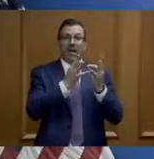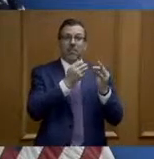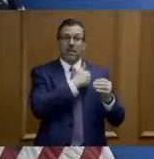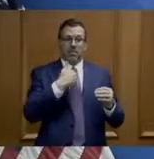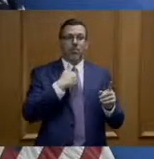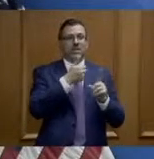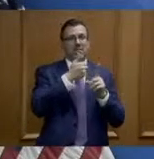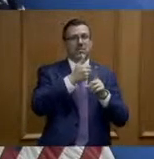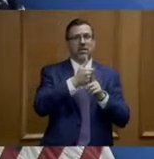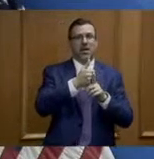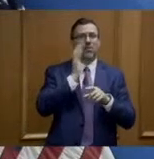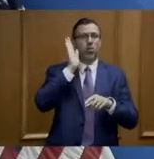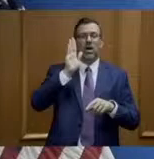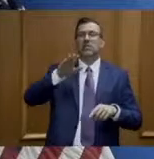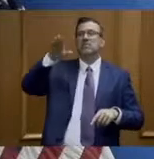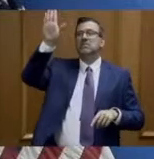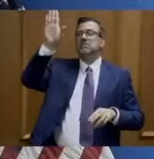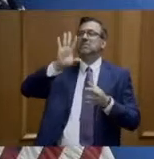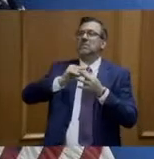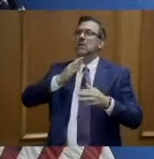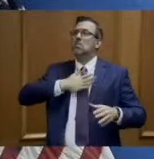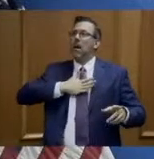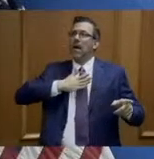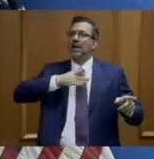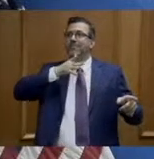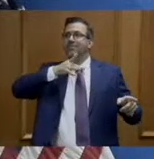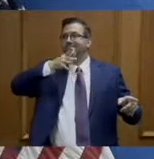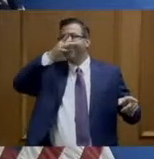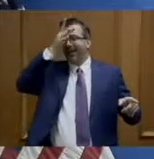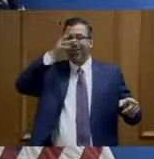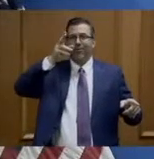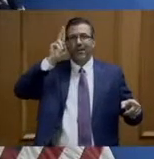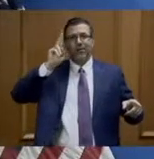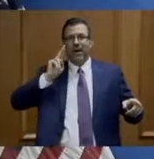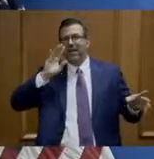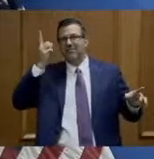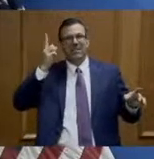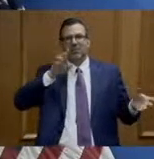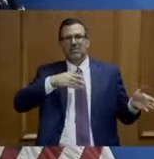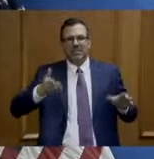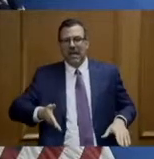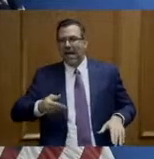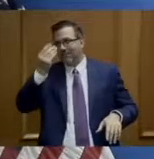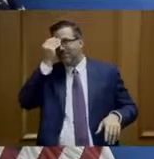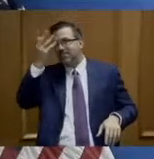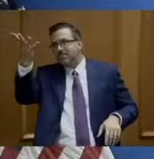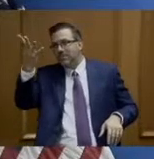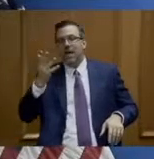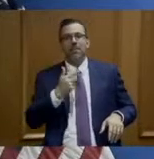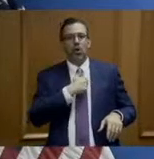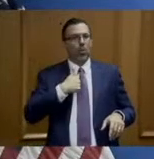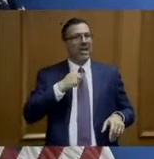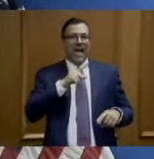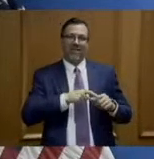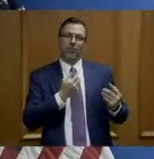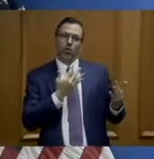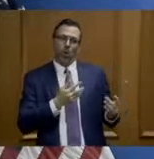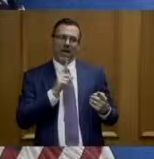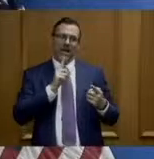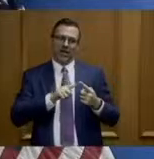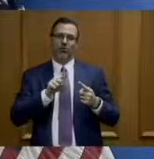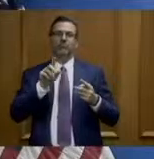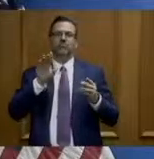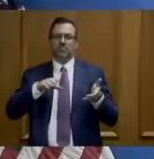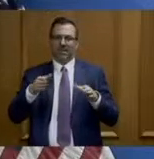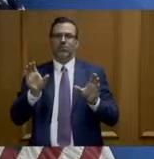reports will come out much sooner because our death certificate data is delayed for typically a couple of weeks. And then a